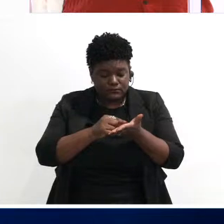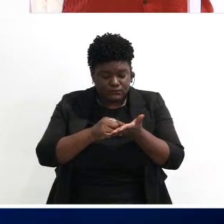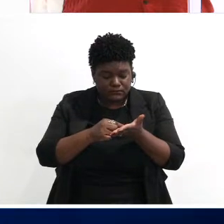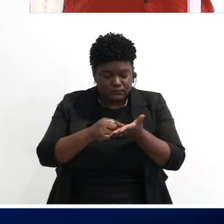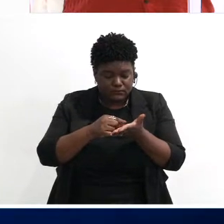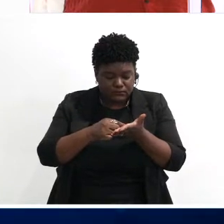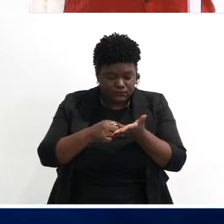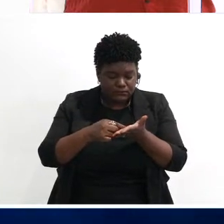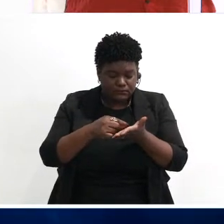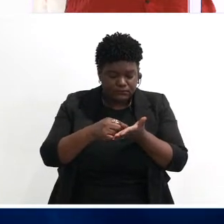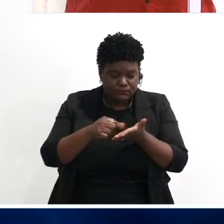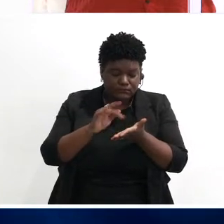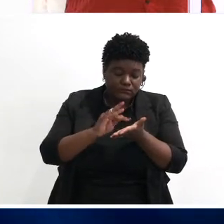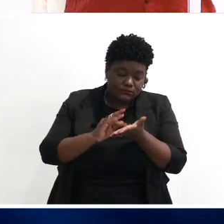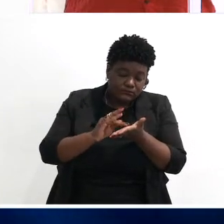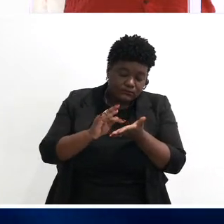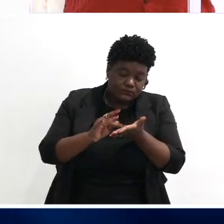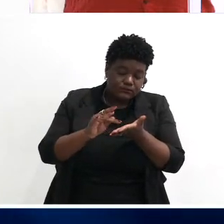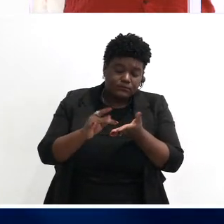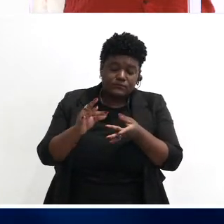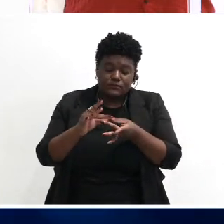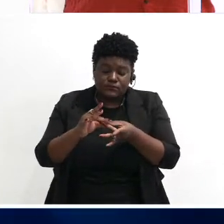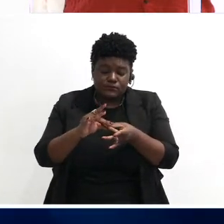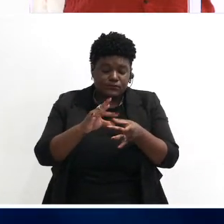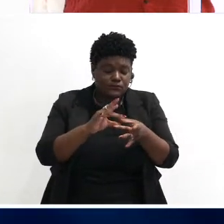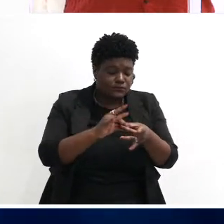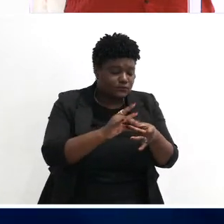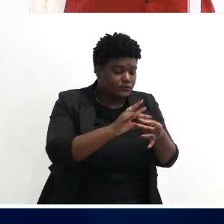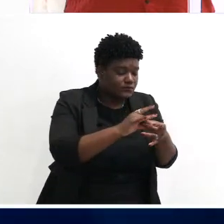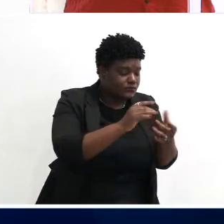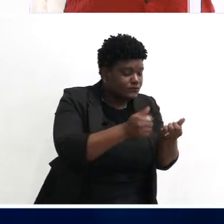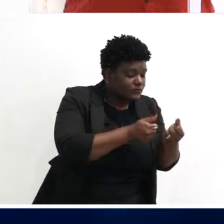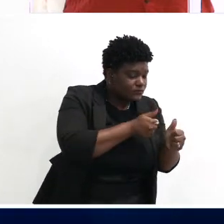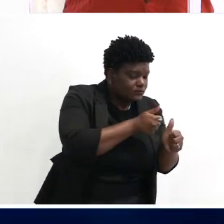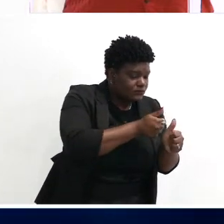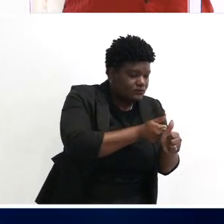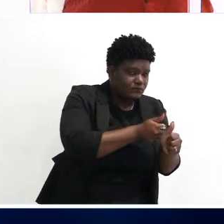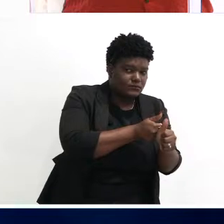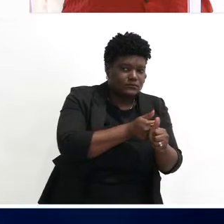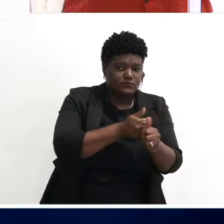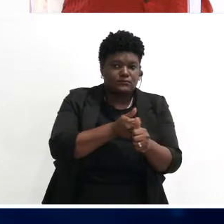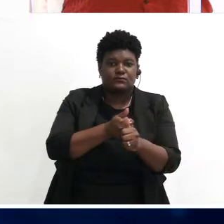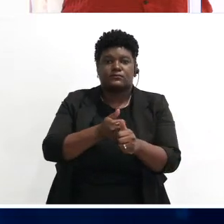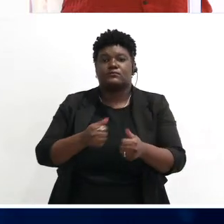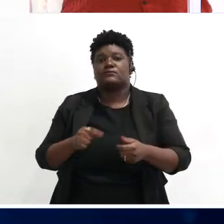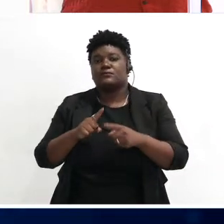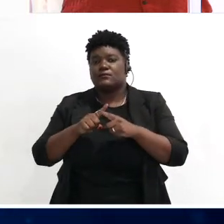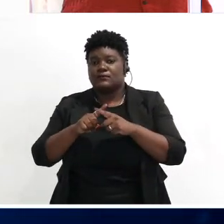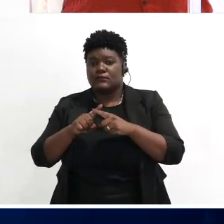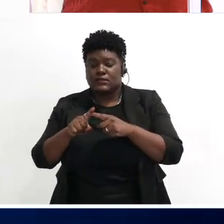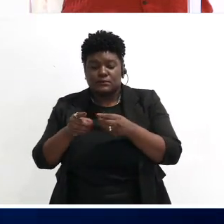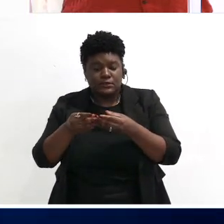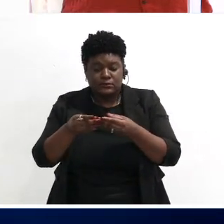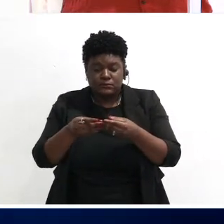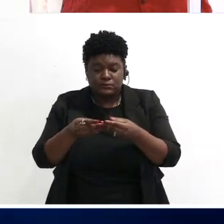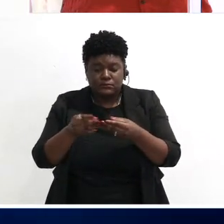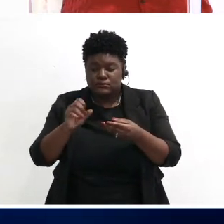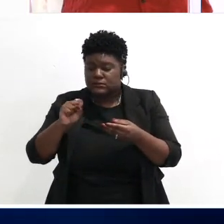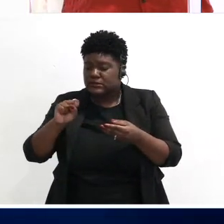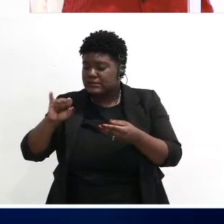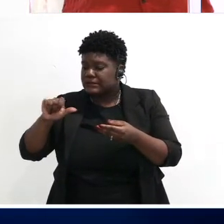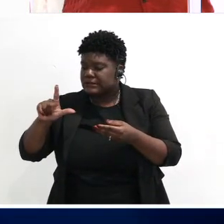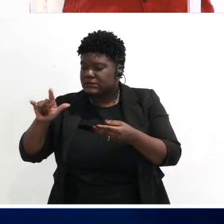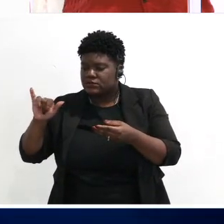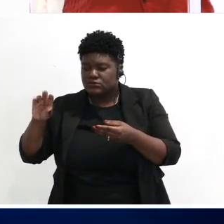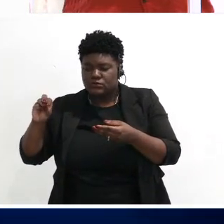on that backside. But it ends up with the almost nothing left of the silicon that you started with.